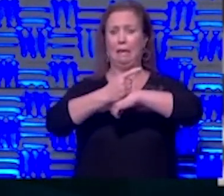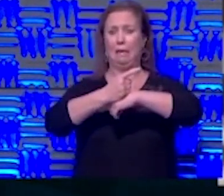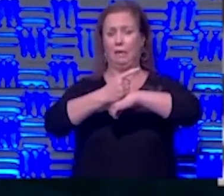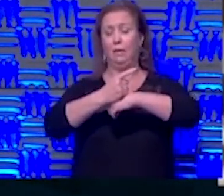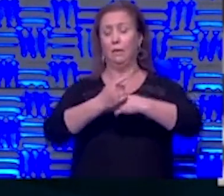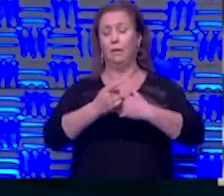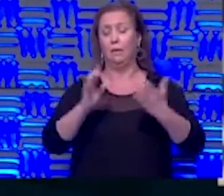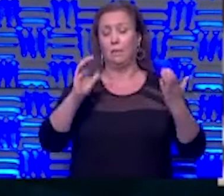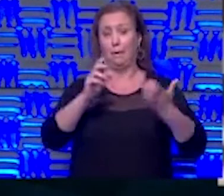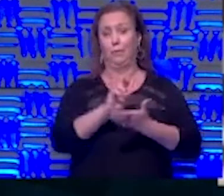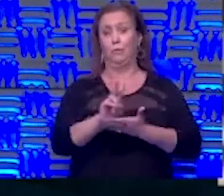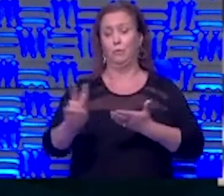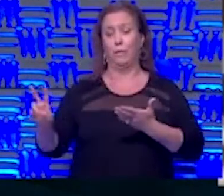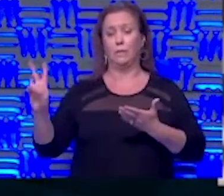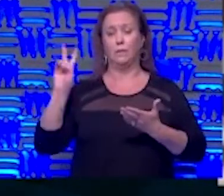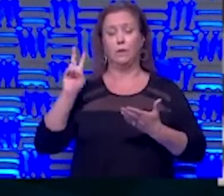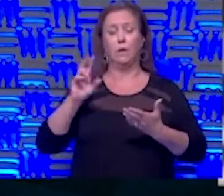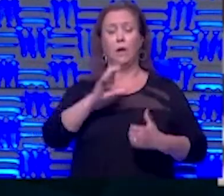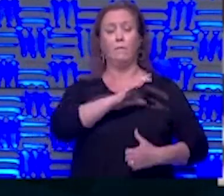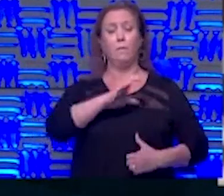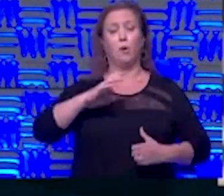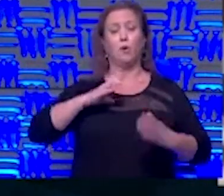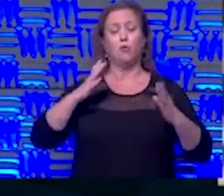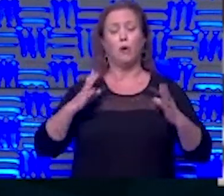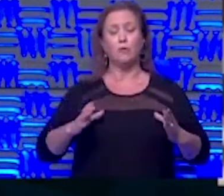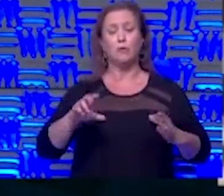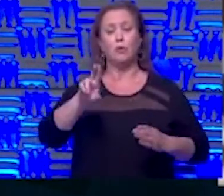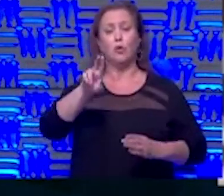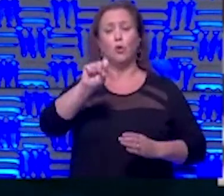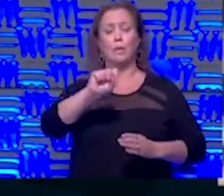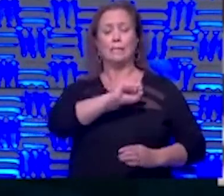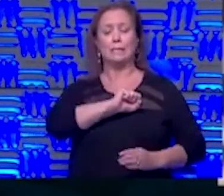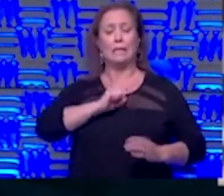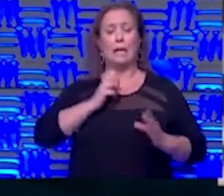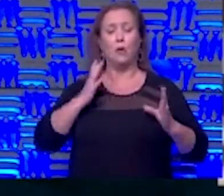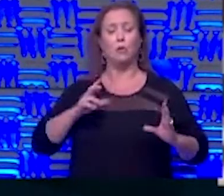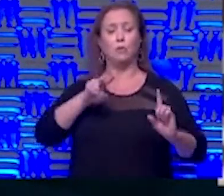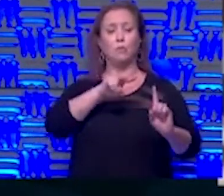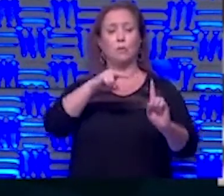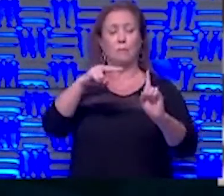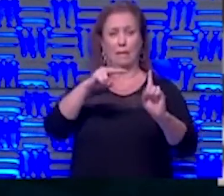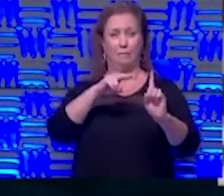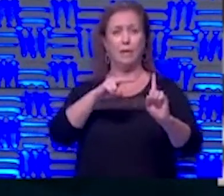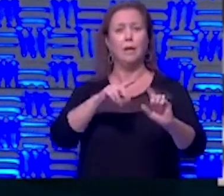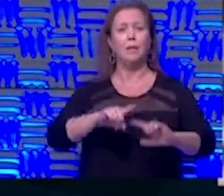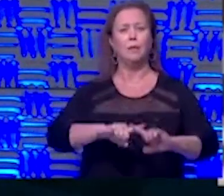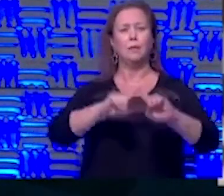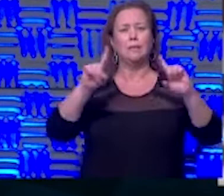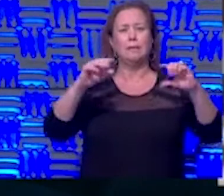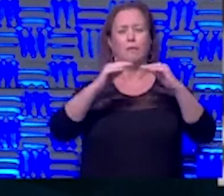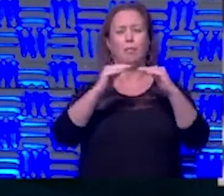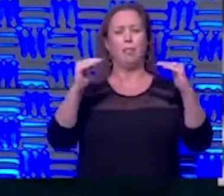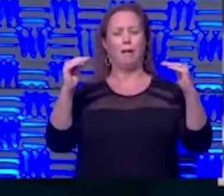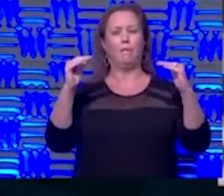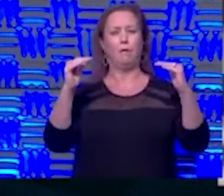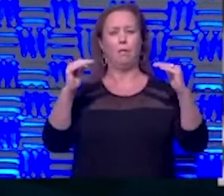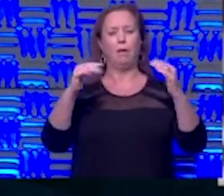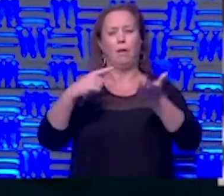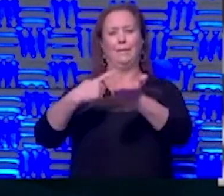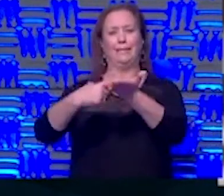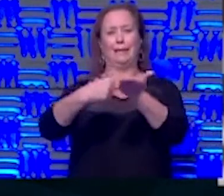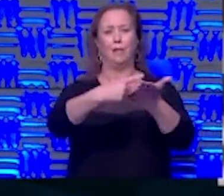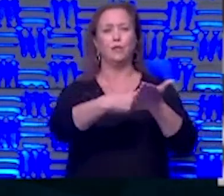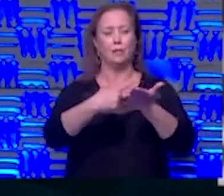ago. From a United States Senate point of view, there is a different level of dialogue,